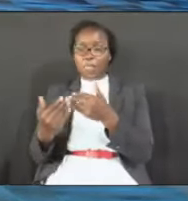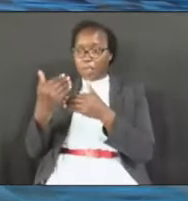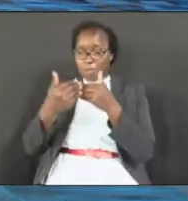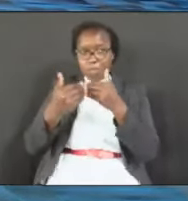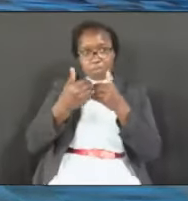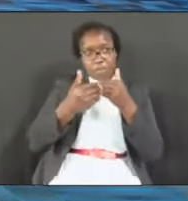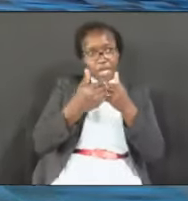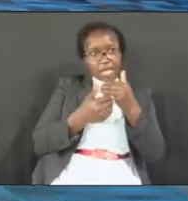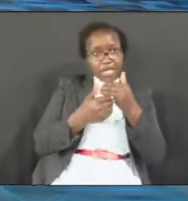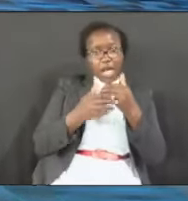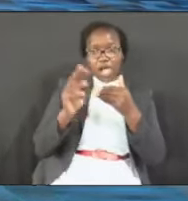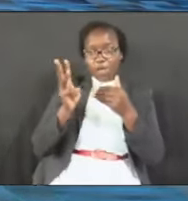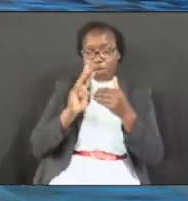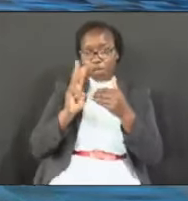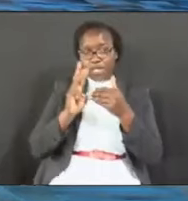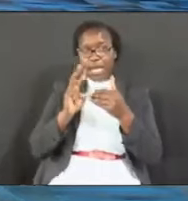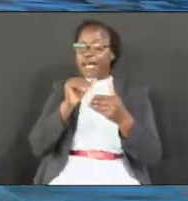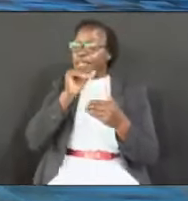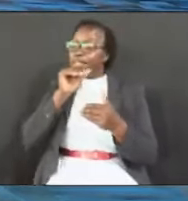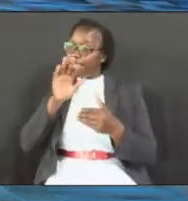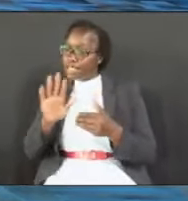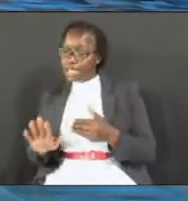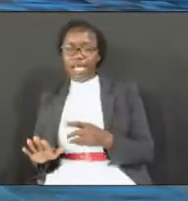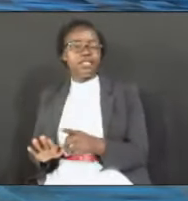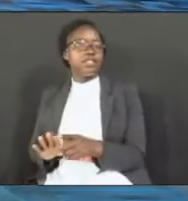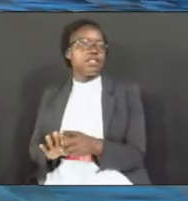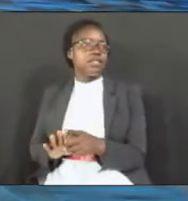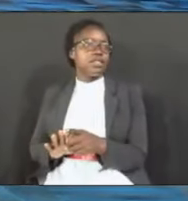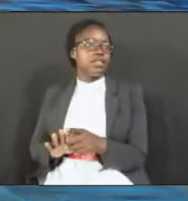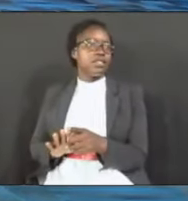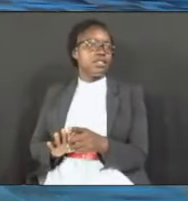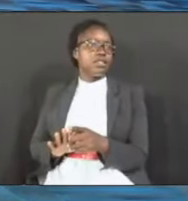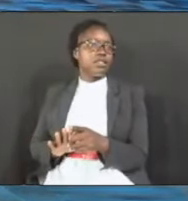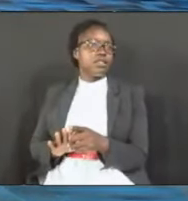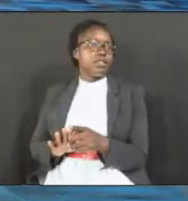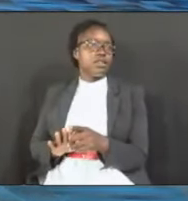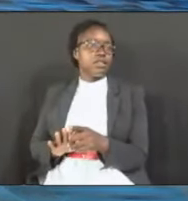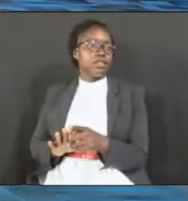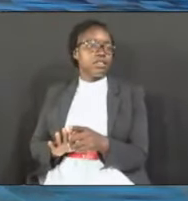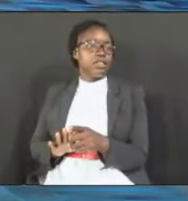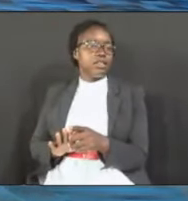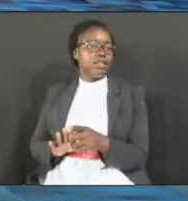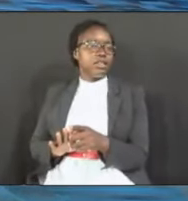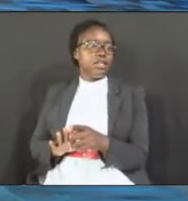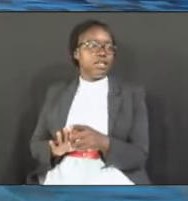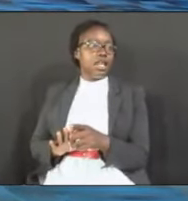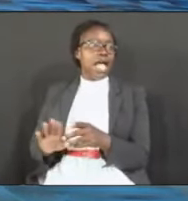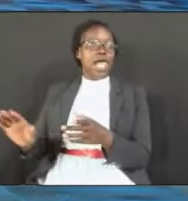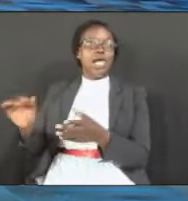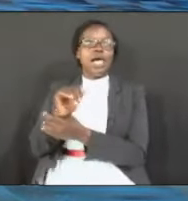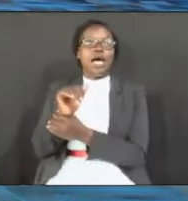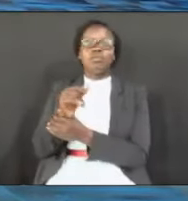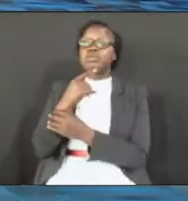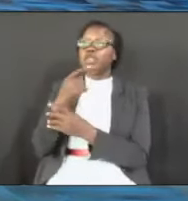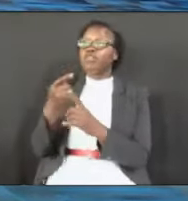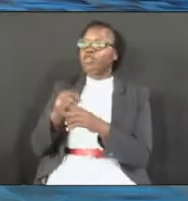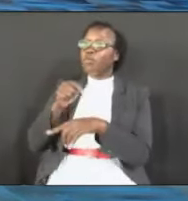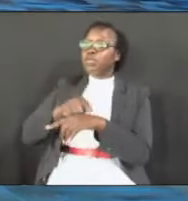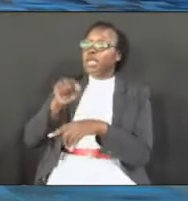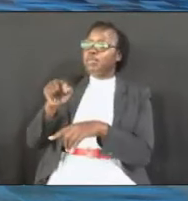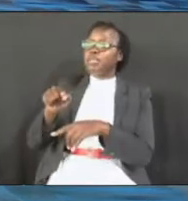bread, water, and the boy. In other words, Abraham is saying, from this moment,